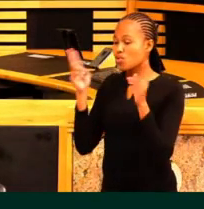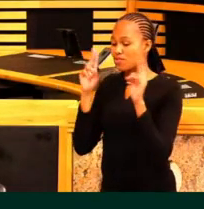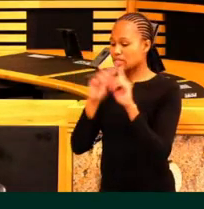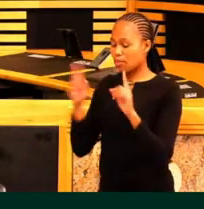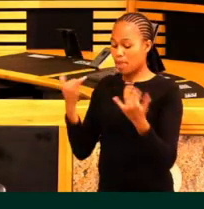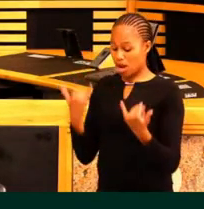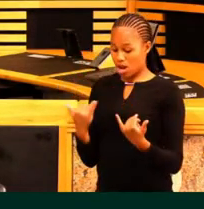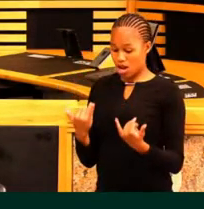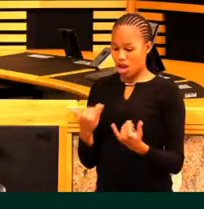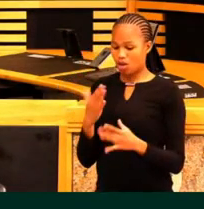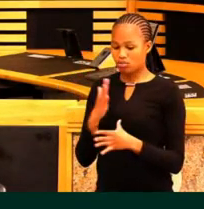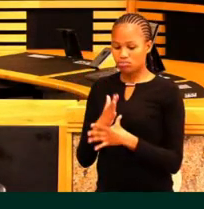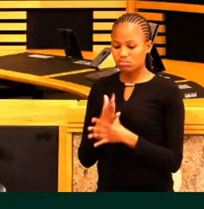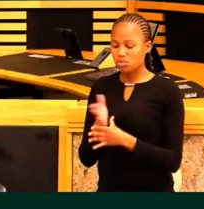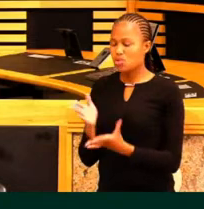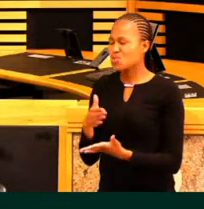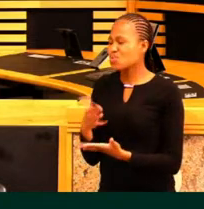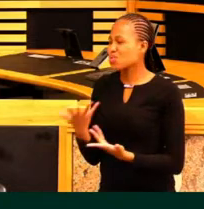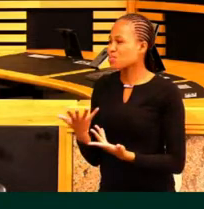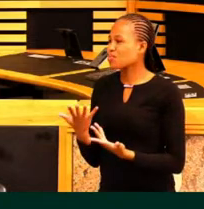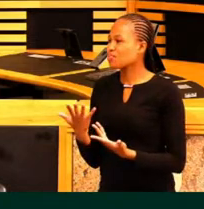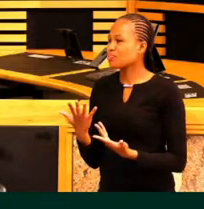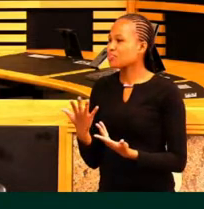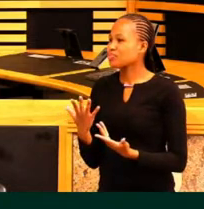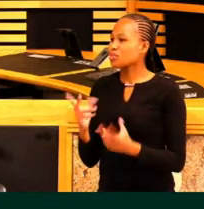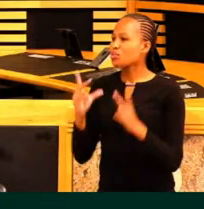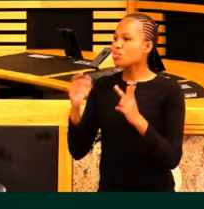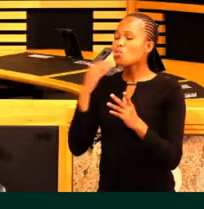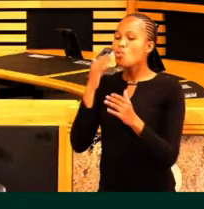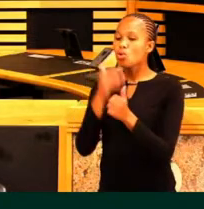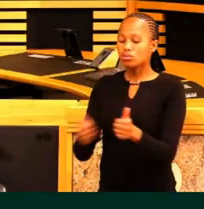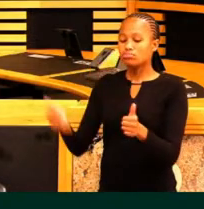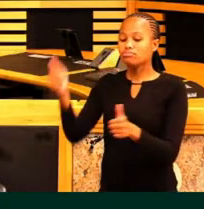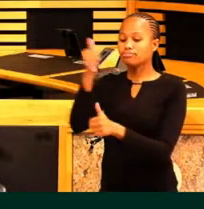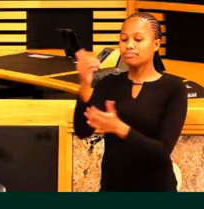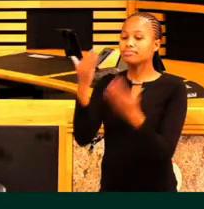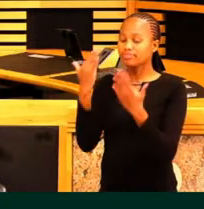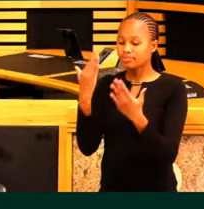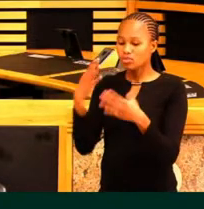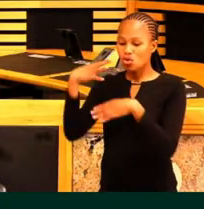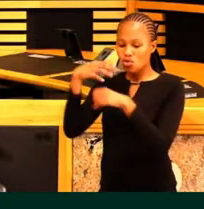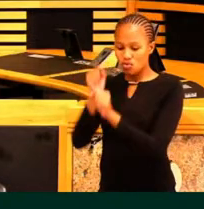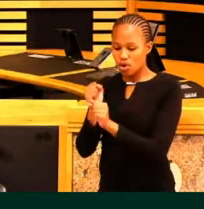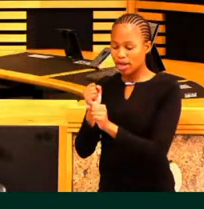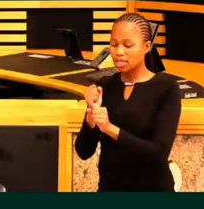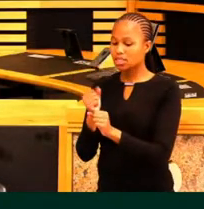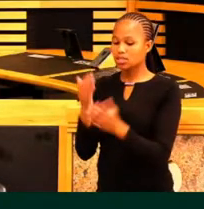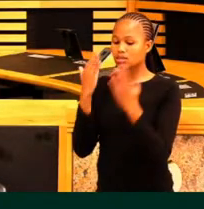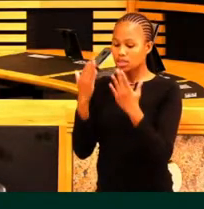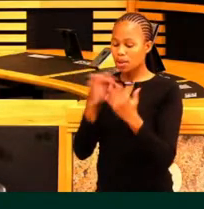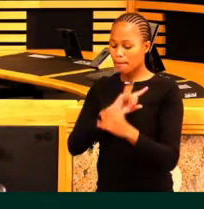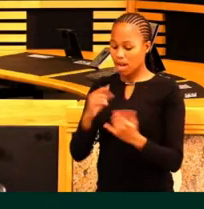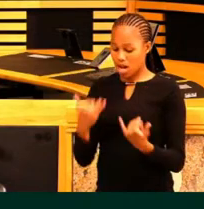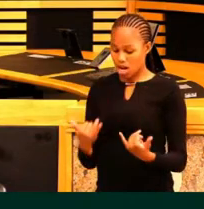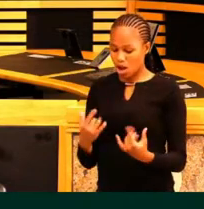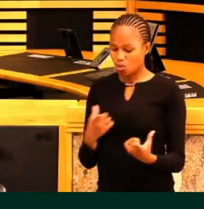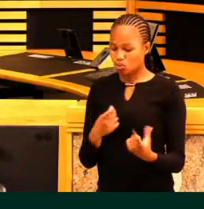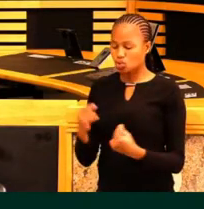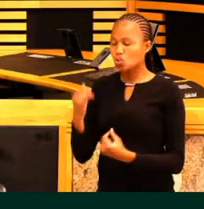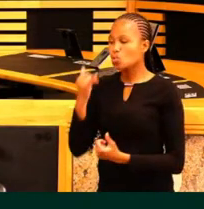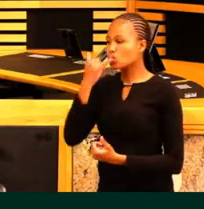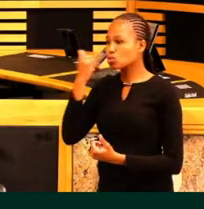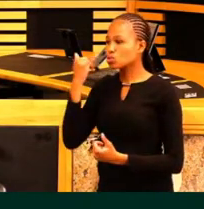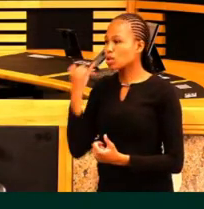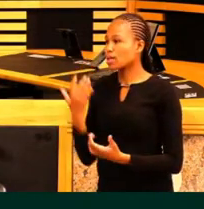jobs people who are top students and were so focused on their studies ending up on the streets doing drugs South Africa's